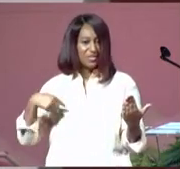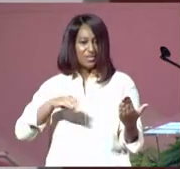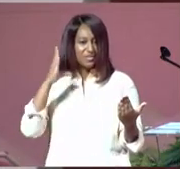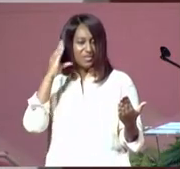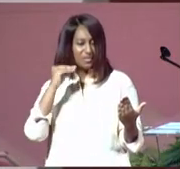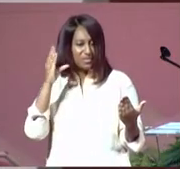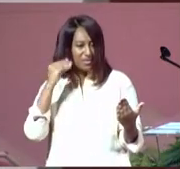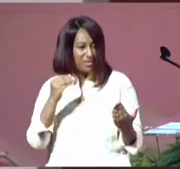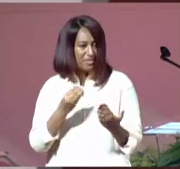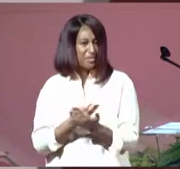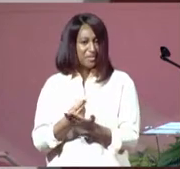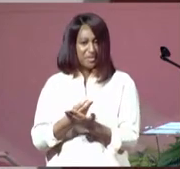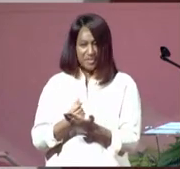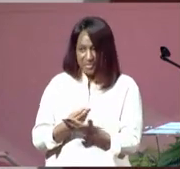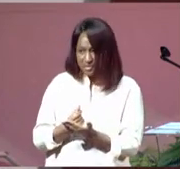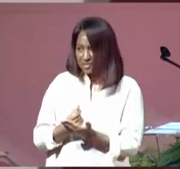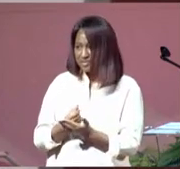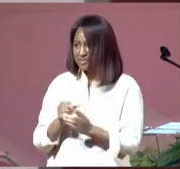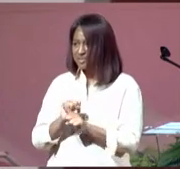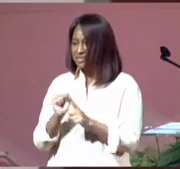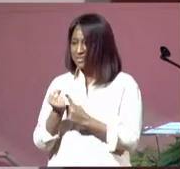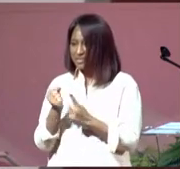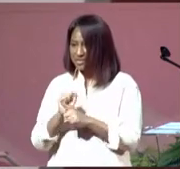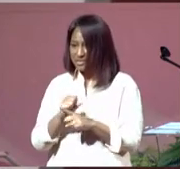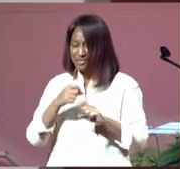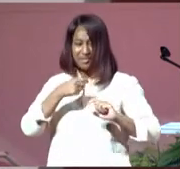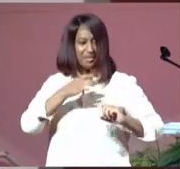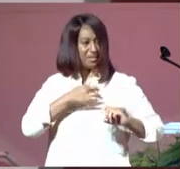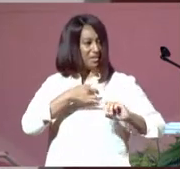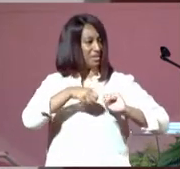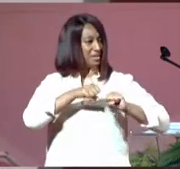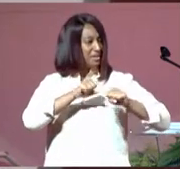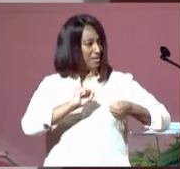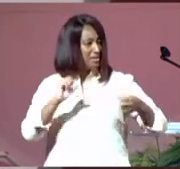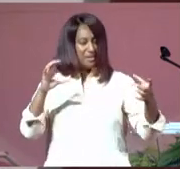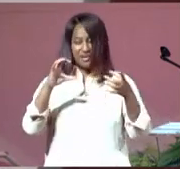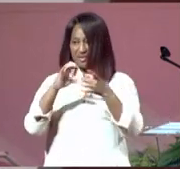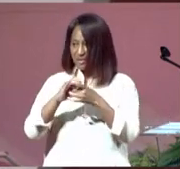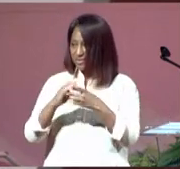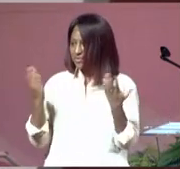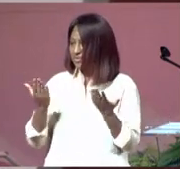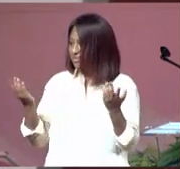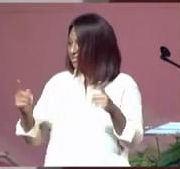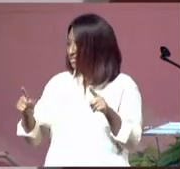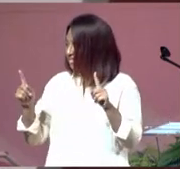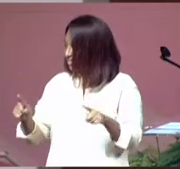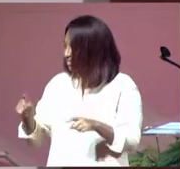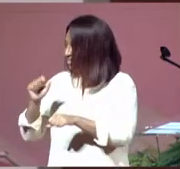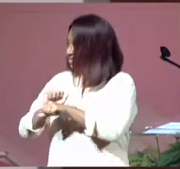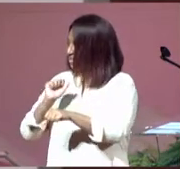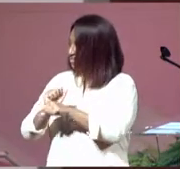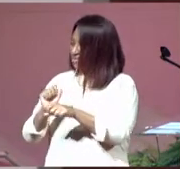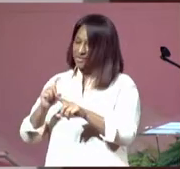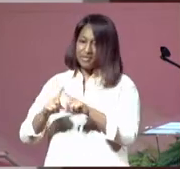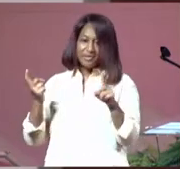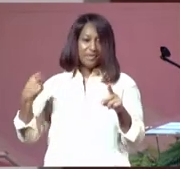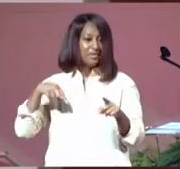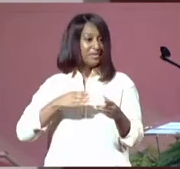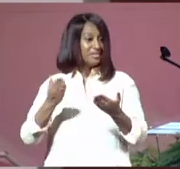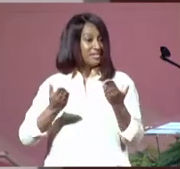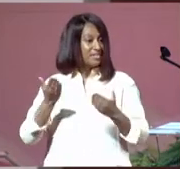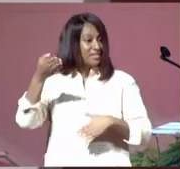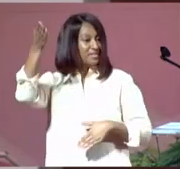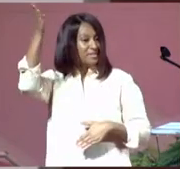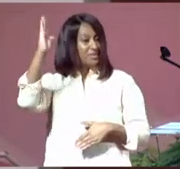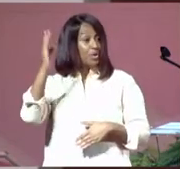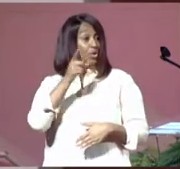financial issues and the heartbreaks and relationships and what's going on at work and road rage, oh God. But we serve a God who